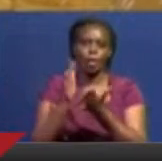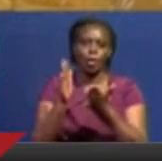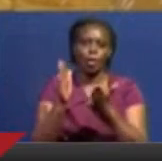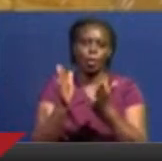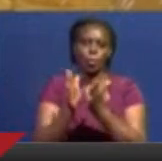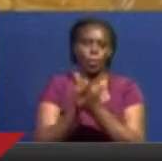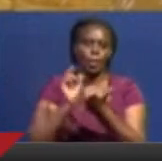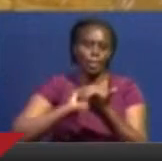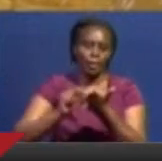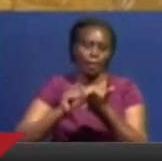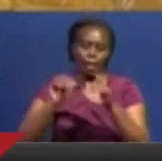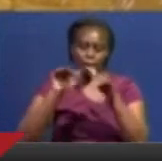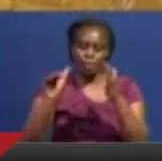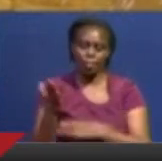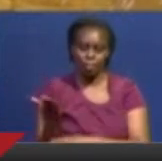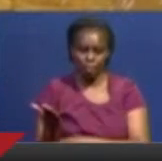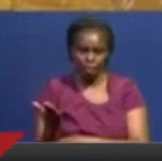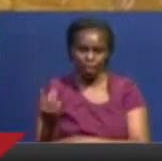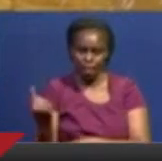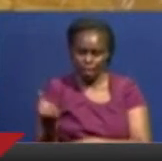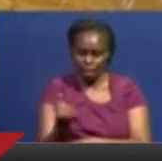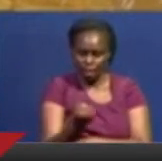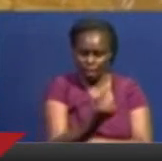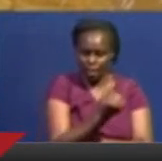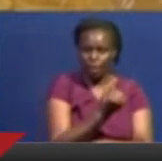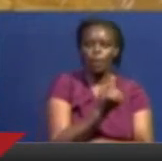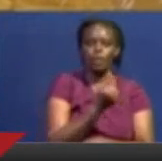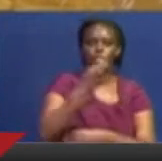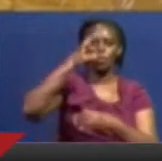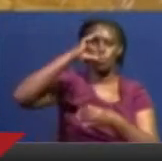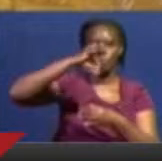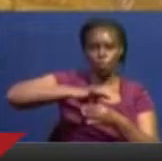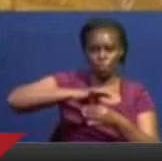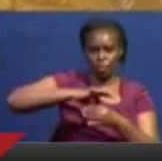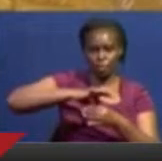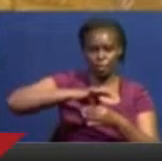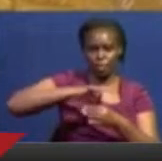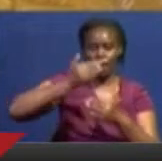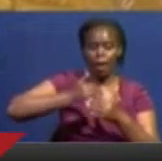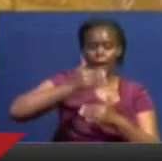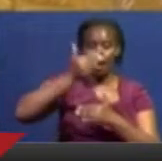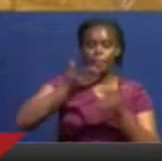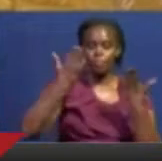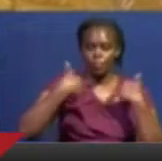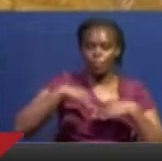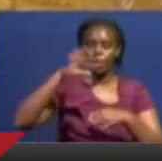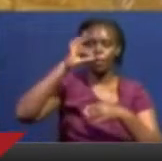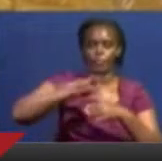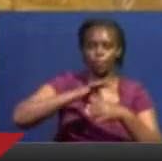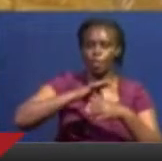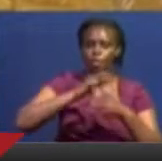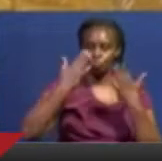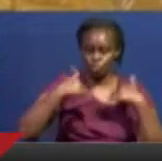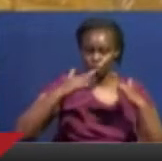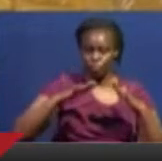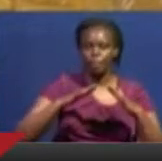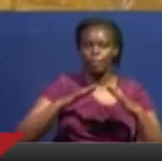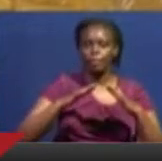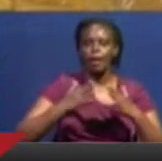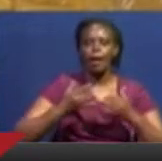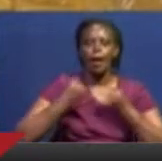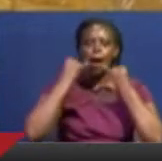clerks at the table so that everybody is voted. After the vote is cast and the